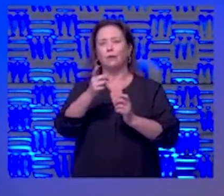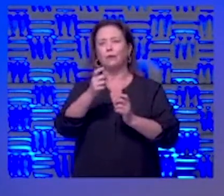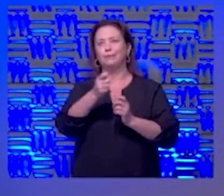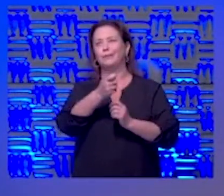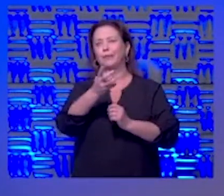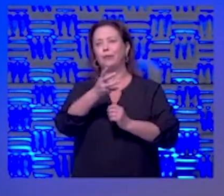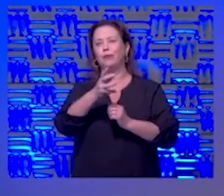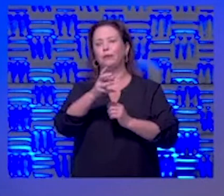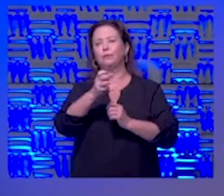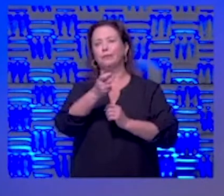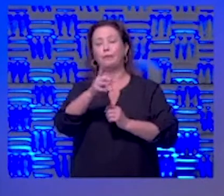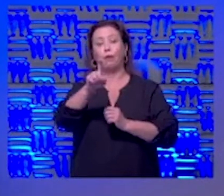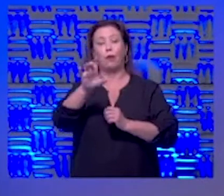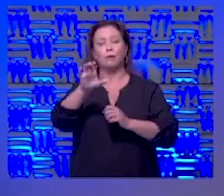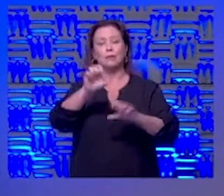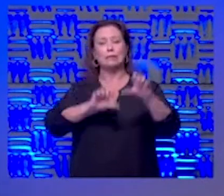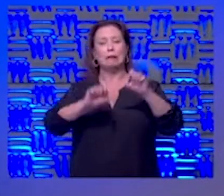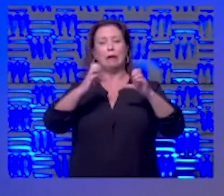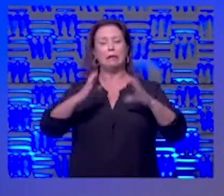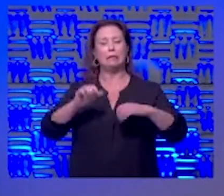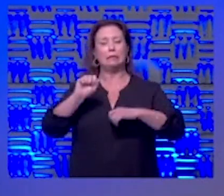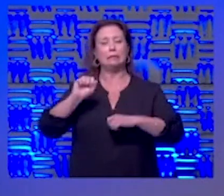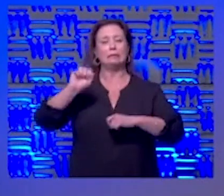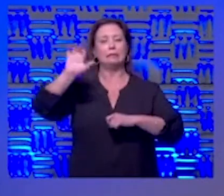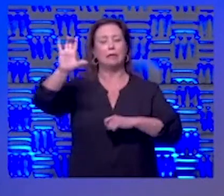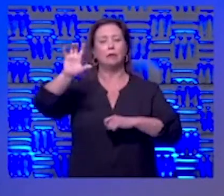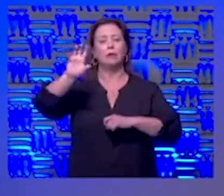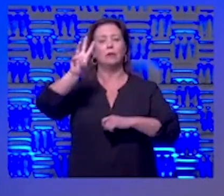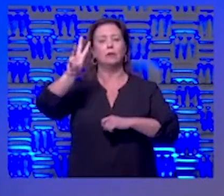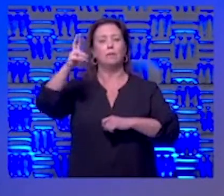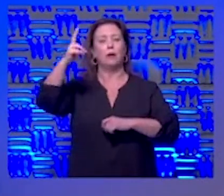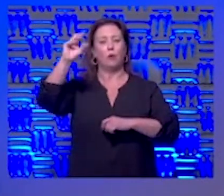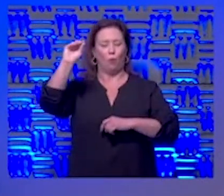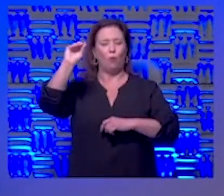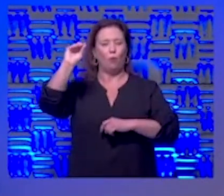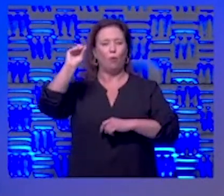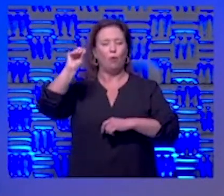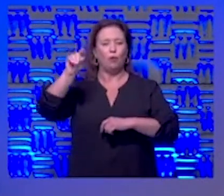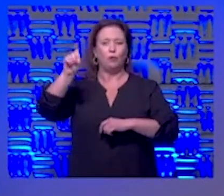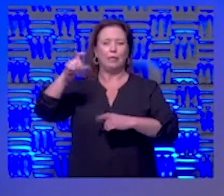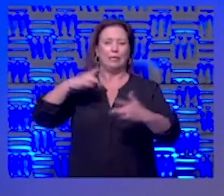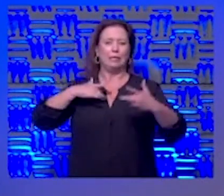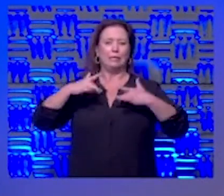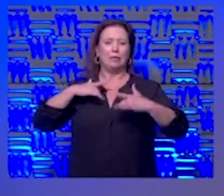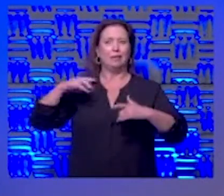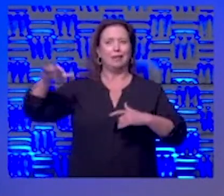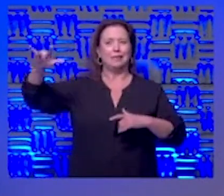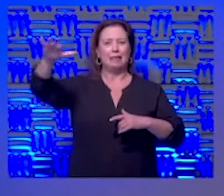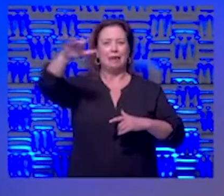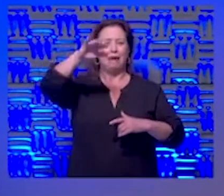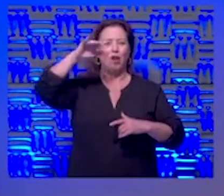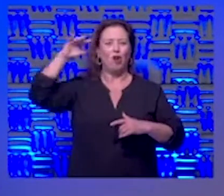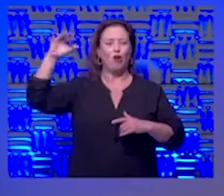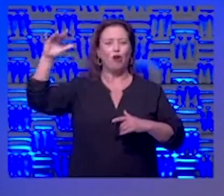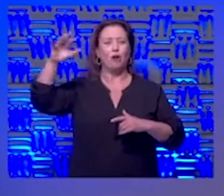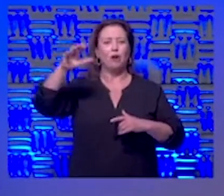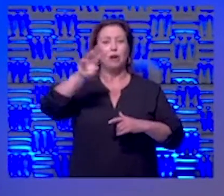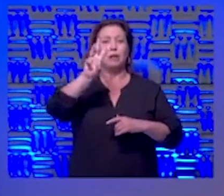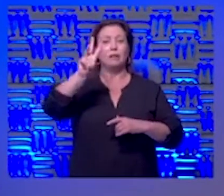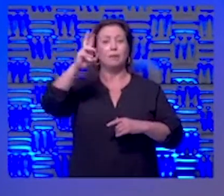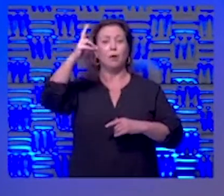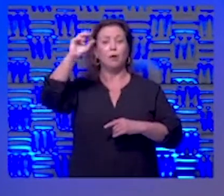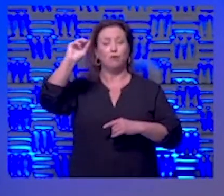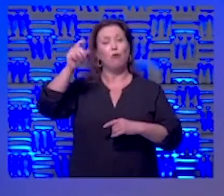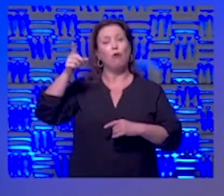couple hundred scientists sent to the World Health Organization about you need to consider that it's airborne. The World Health